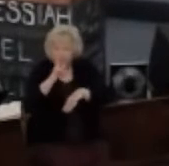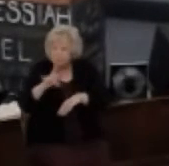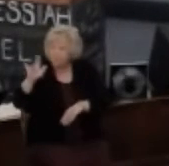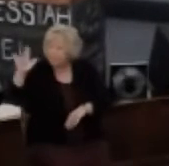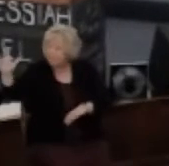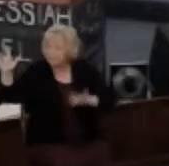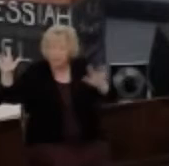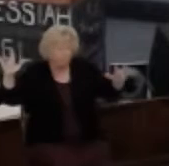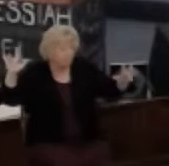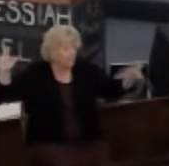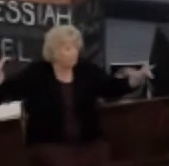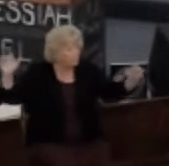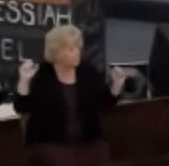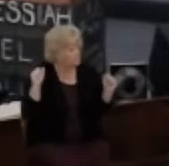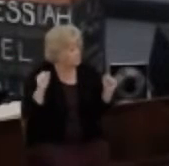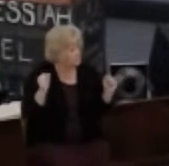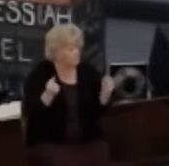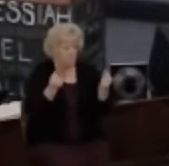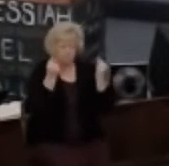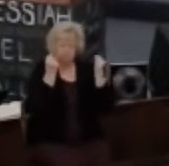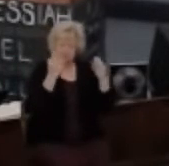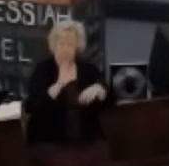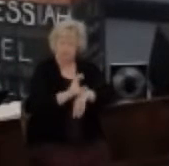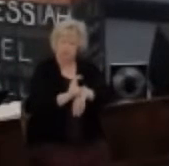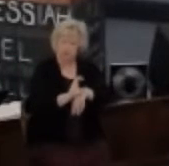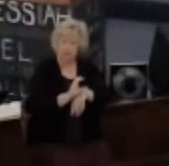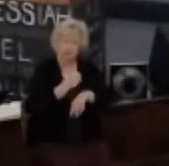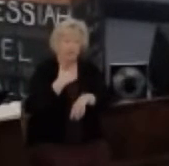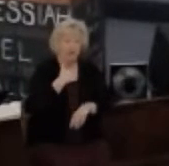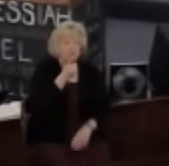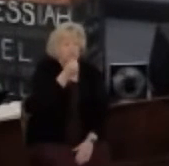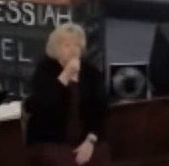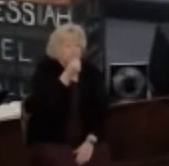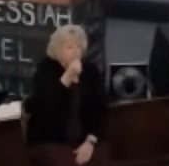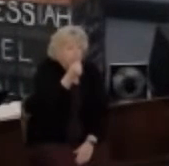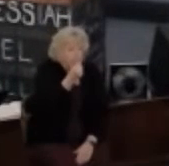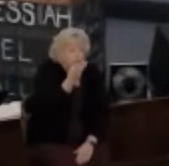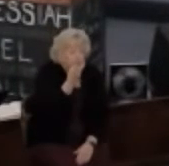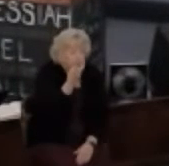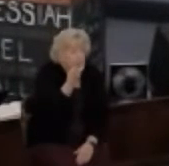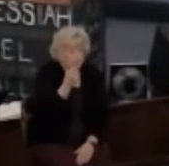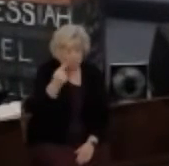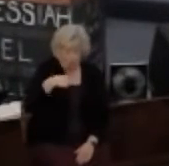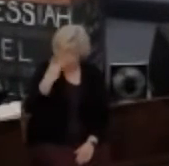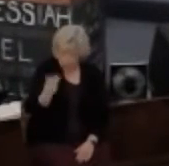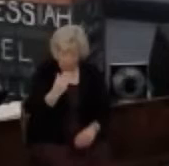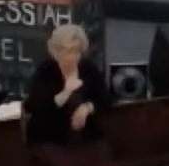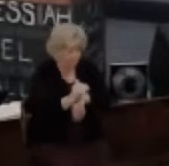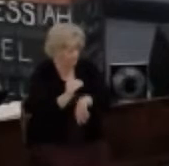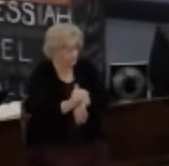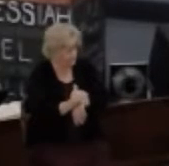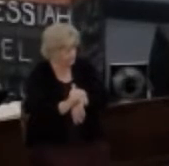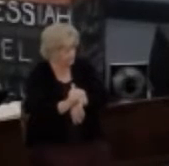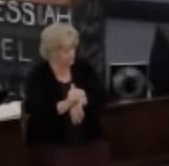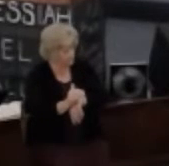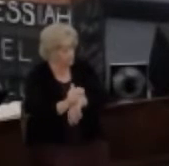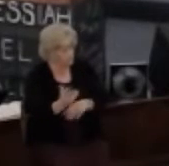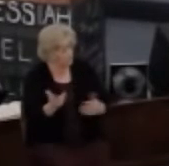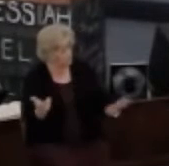pews? Why are so many churches having just a few at their services on Wednesday night?